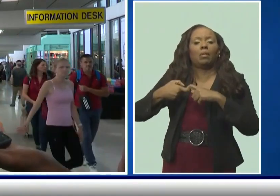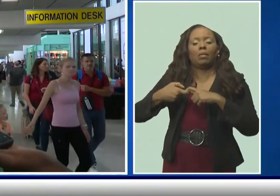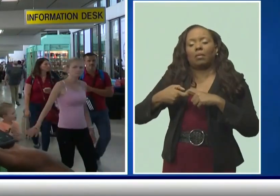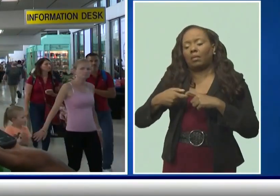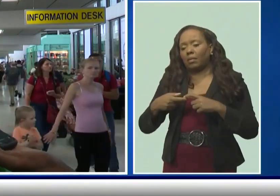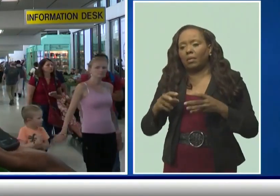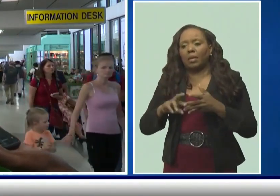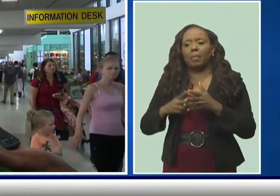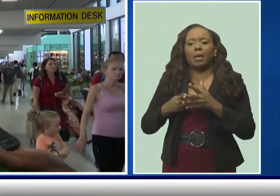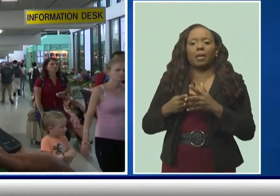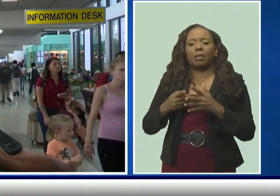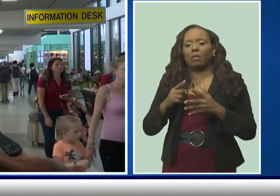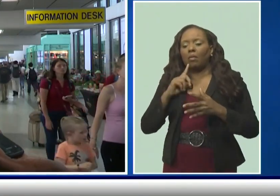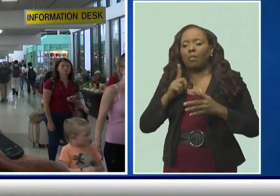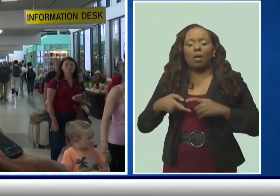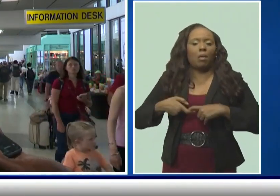in